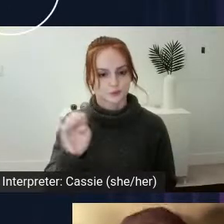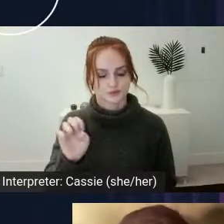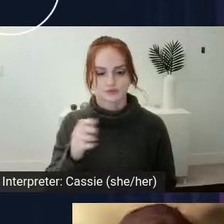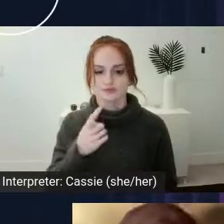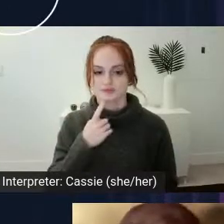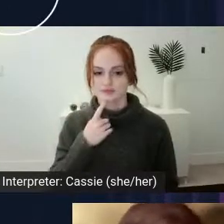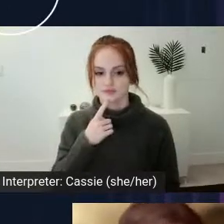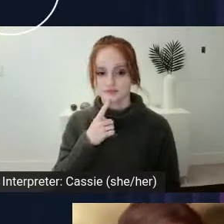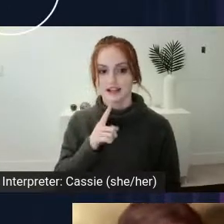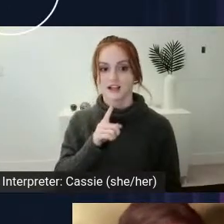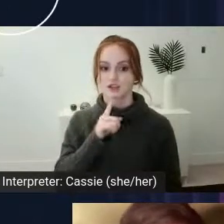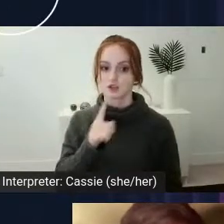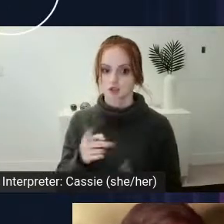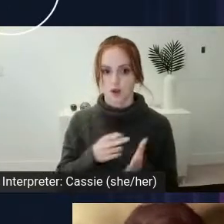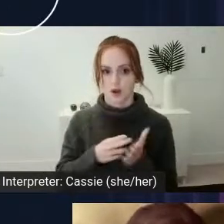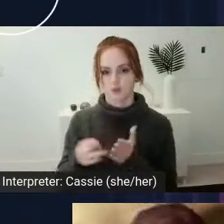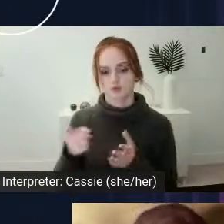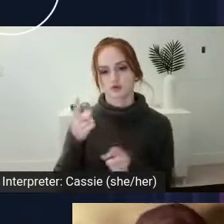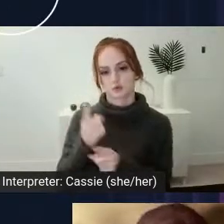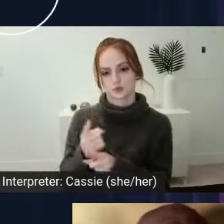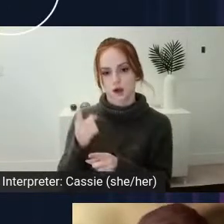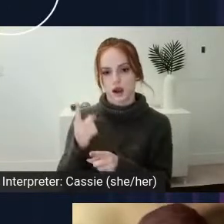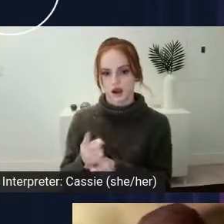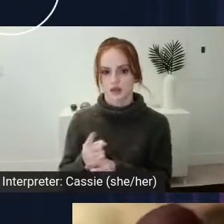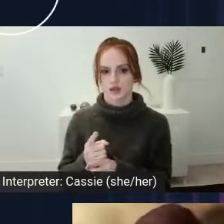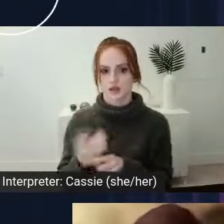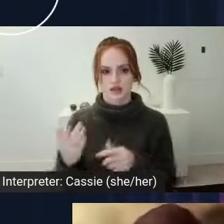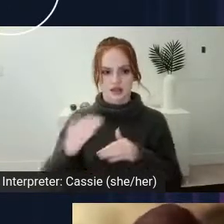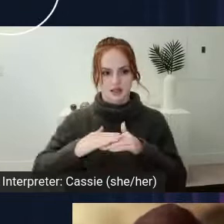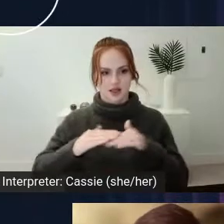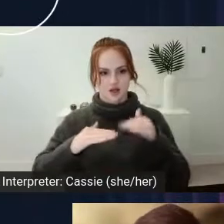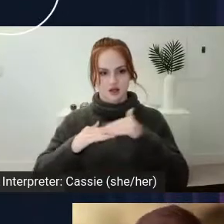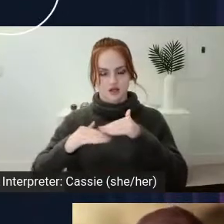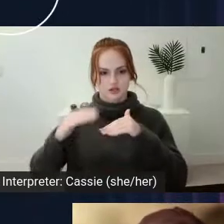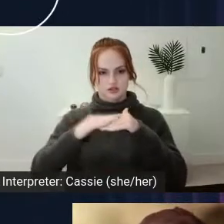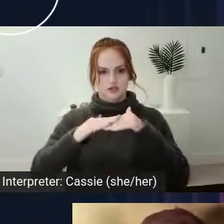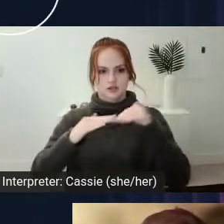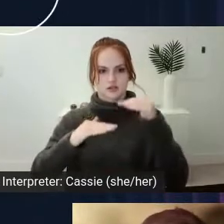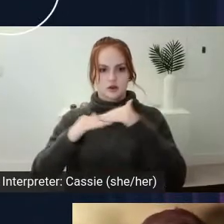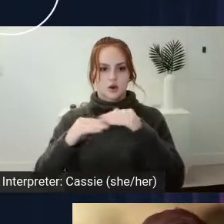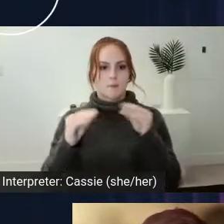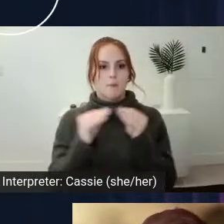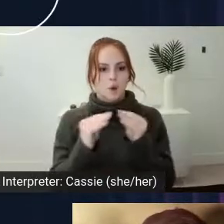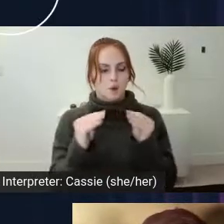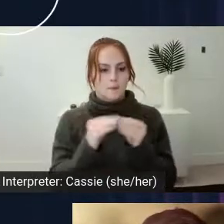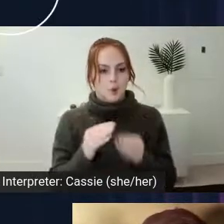so true that it is like layers of barriers to care.